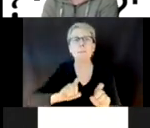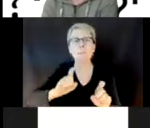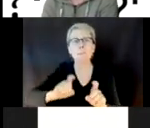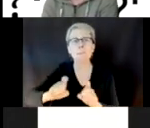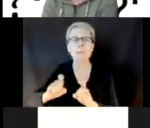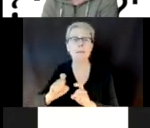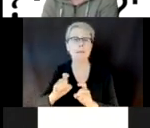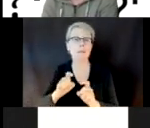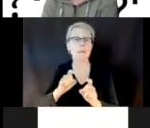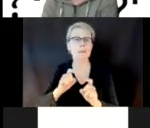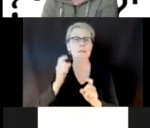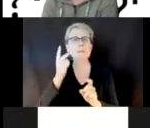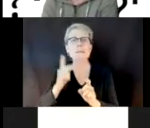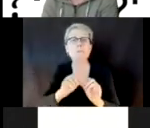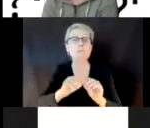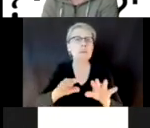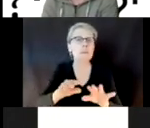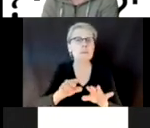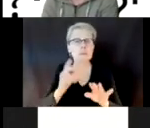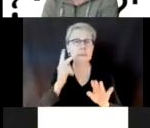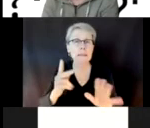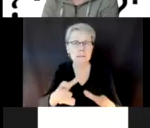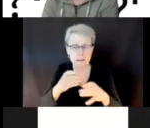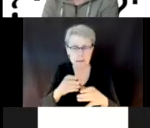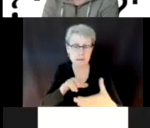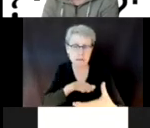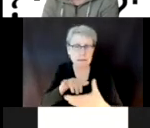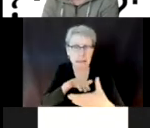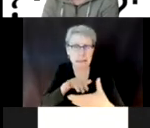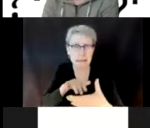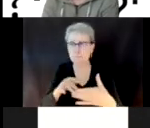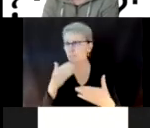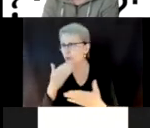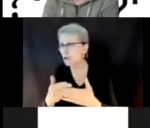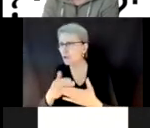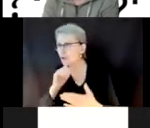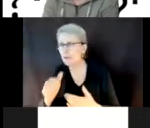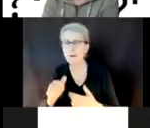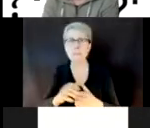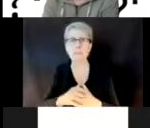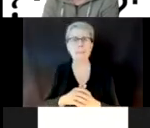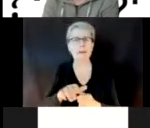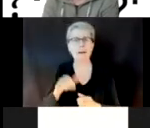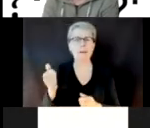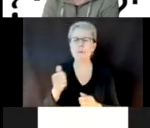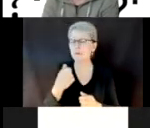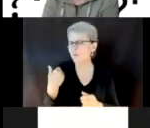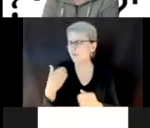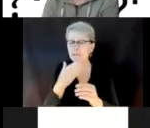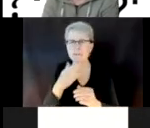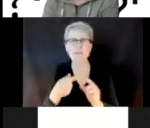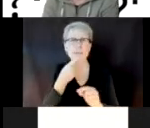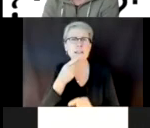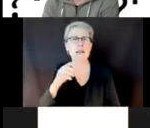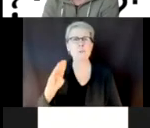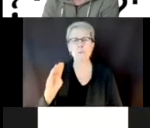case studies. I think somebody had asked a question before too about the boosts and ads. There can